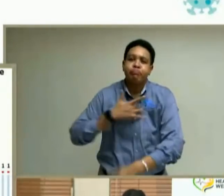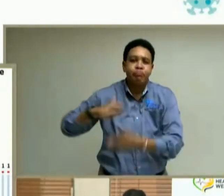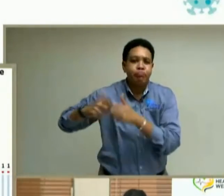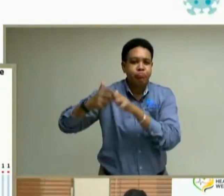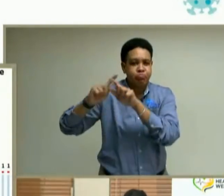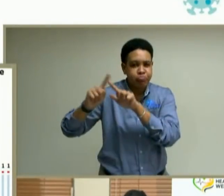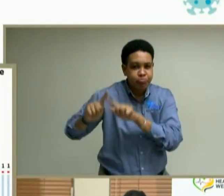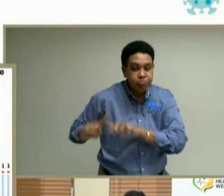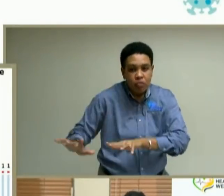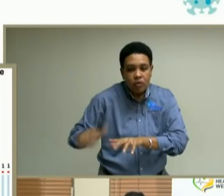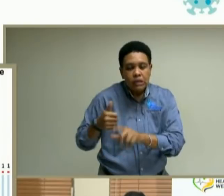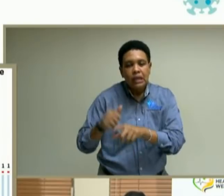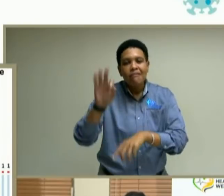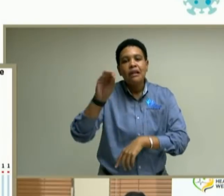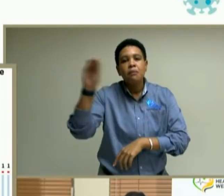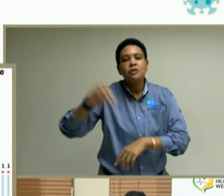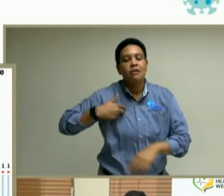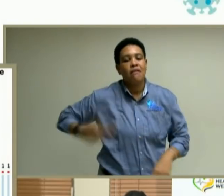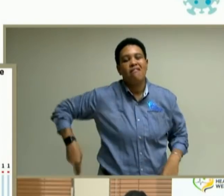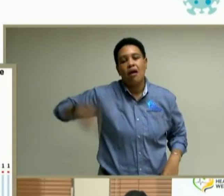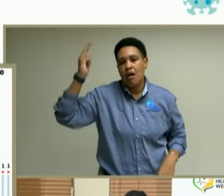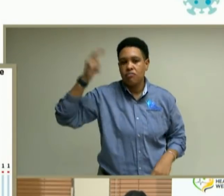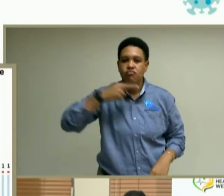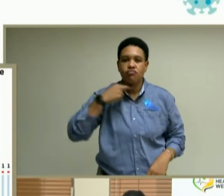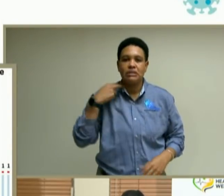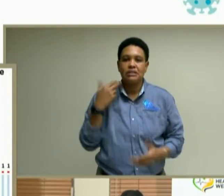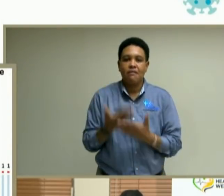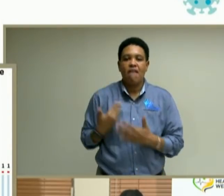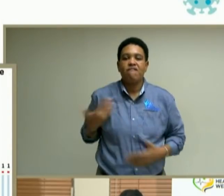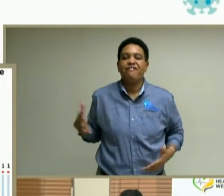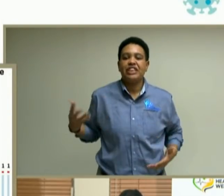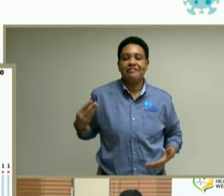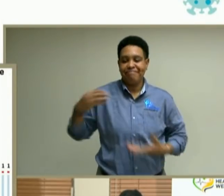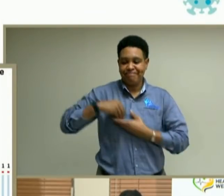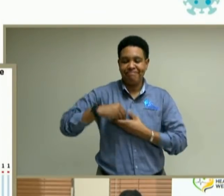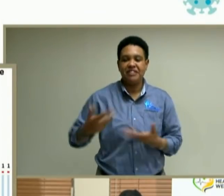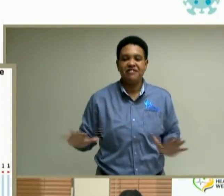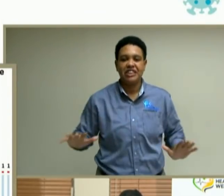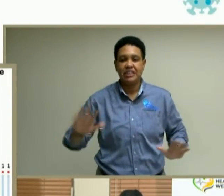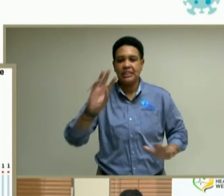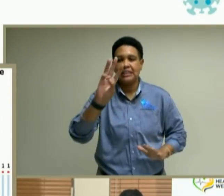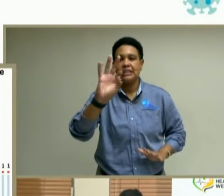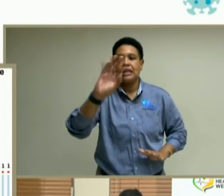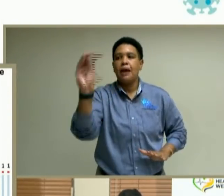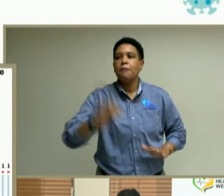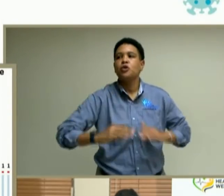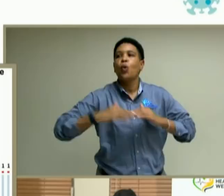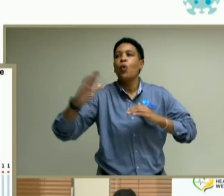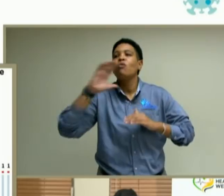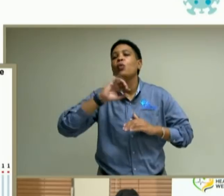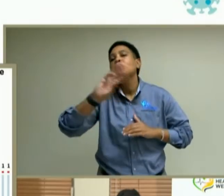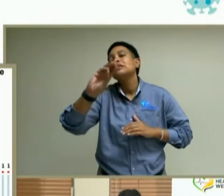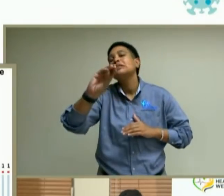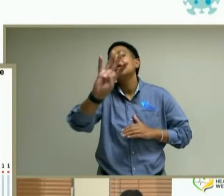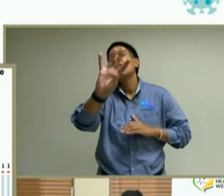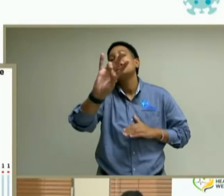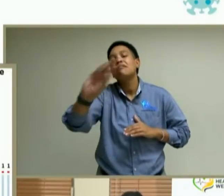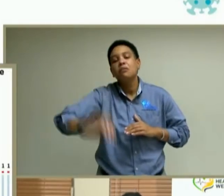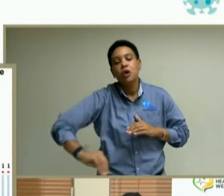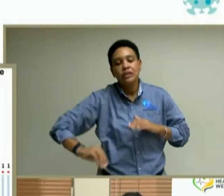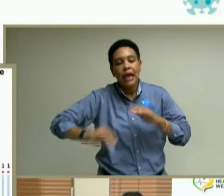risk factor, at least one or more. 69% were over 60 years, and